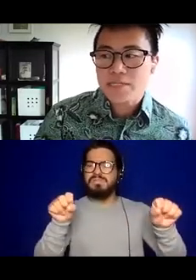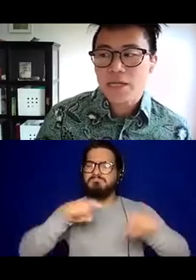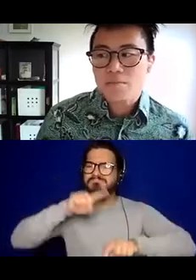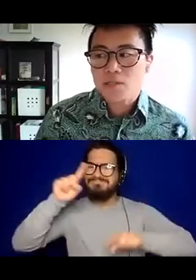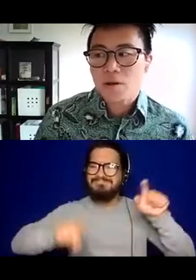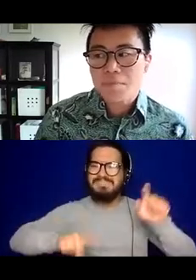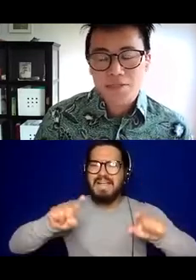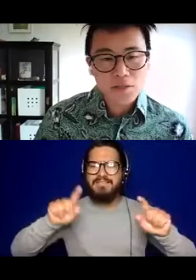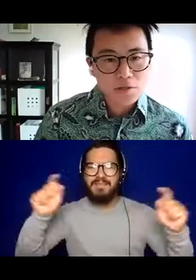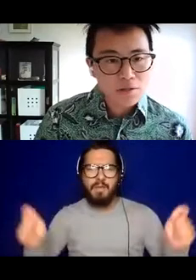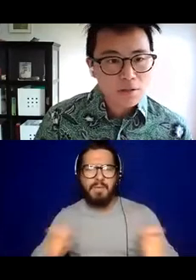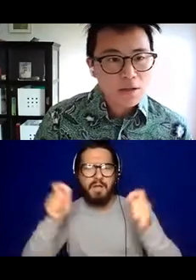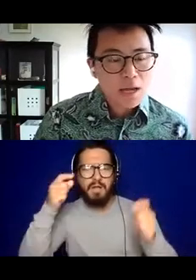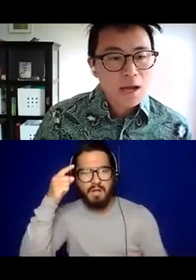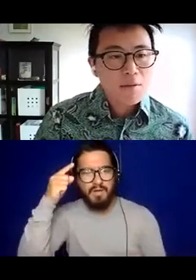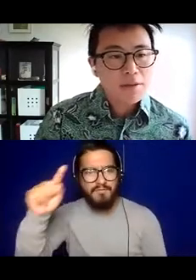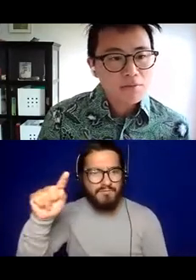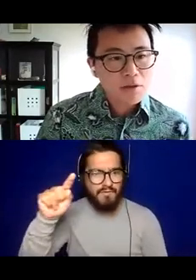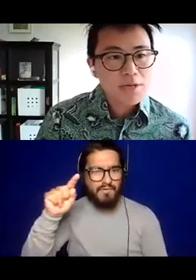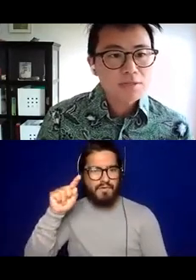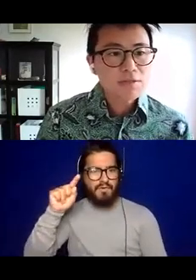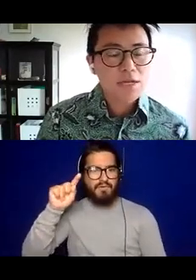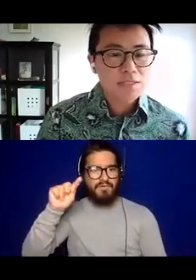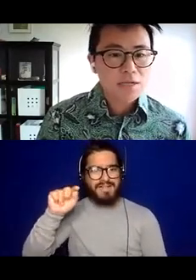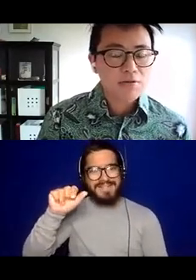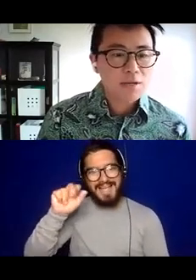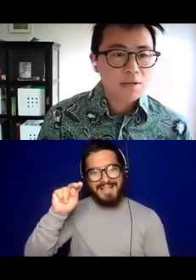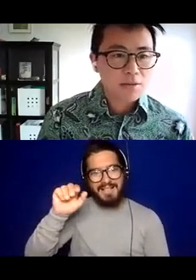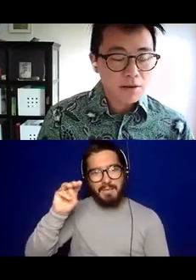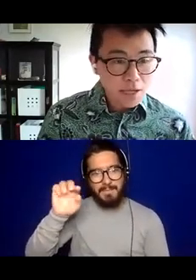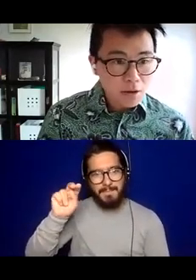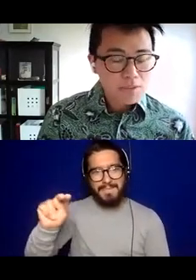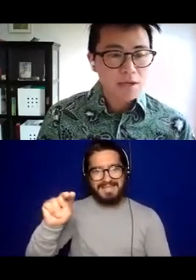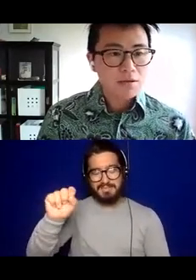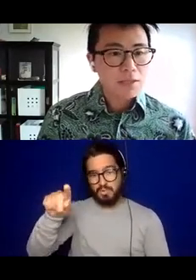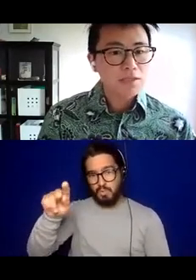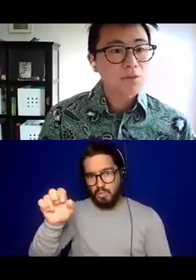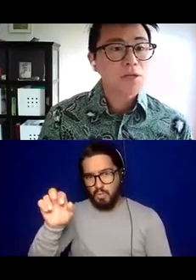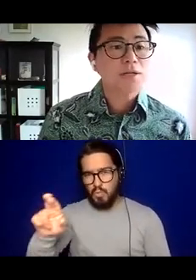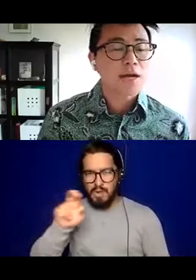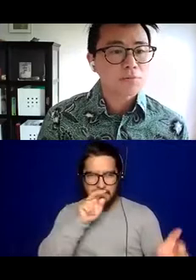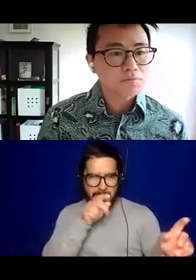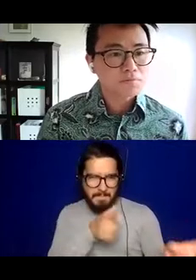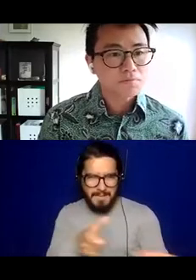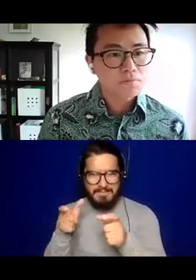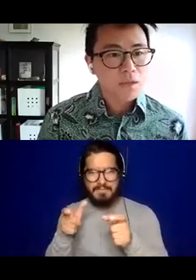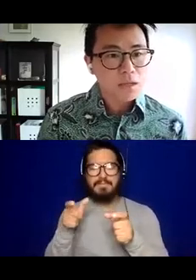commemorations for the Tiananmen Square massacre. At the request of the Chinese government, their accounts and their meetings were shut